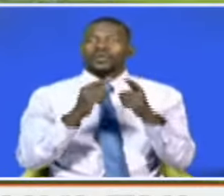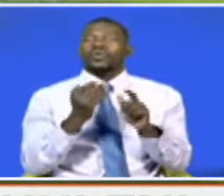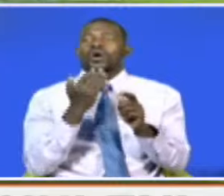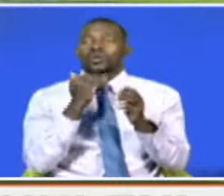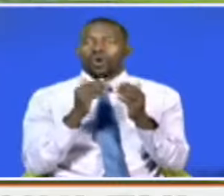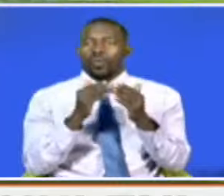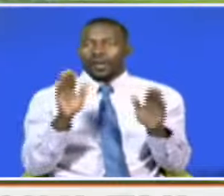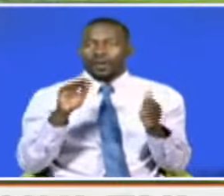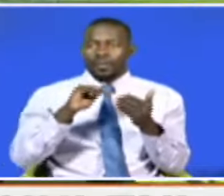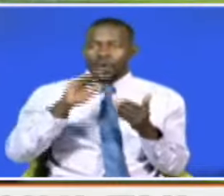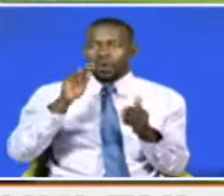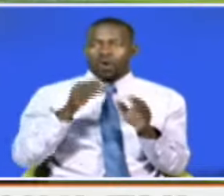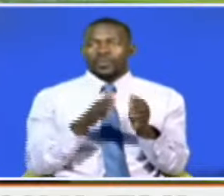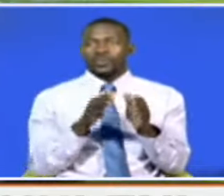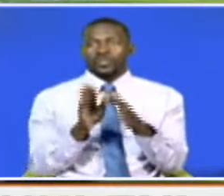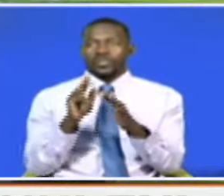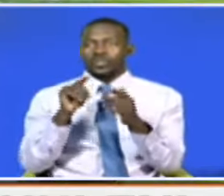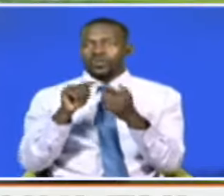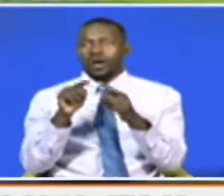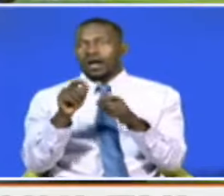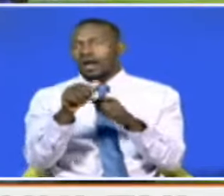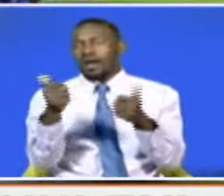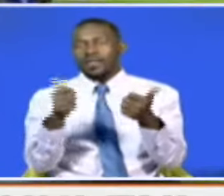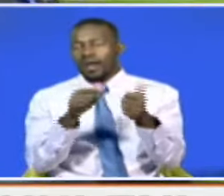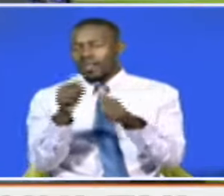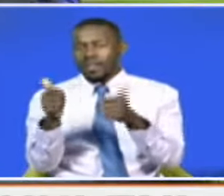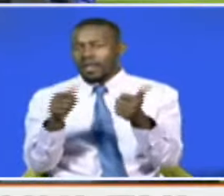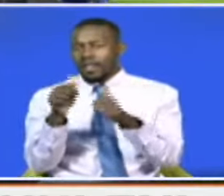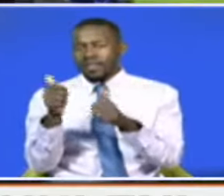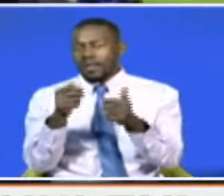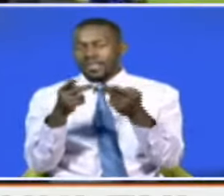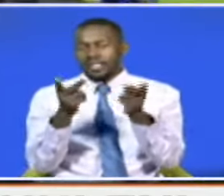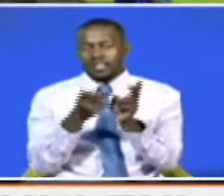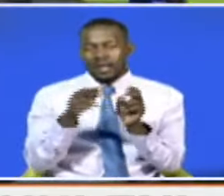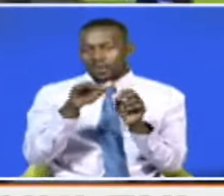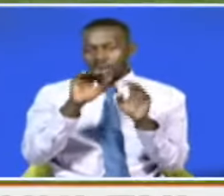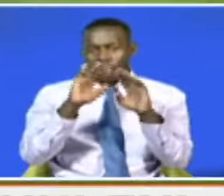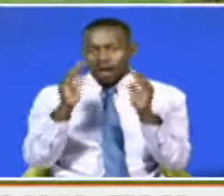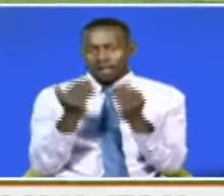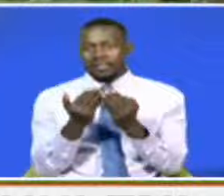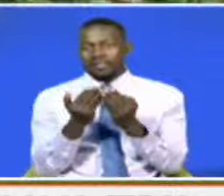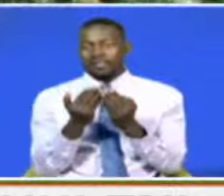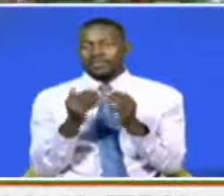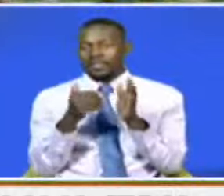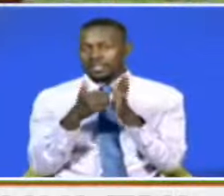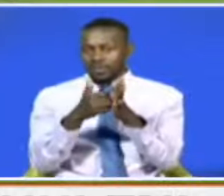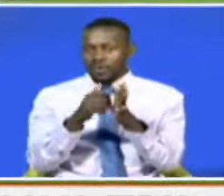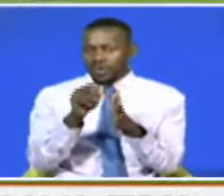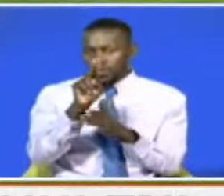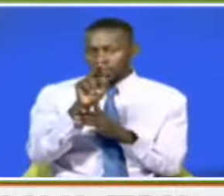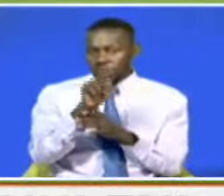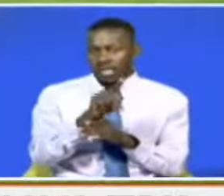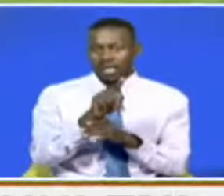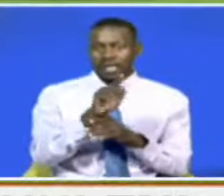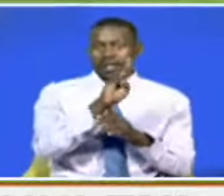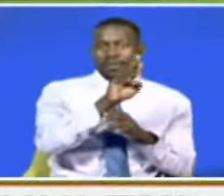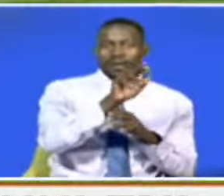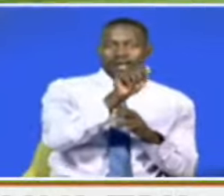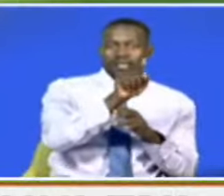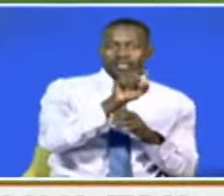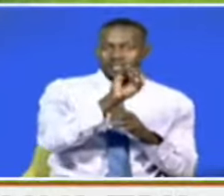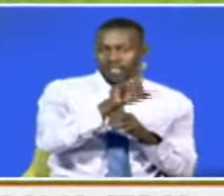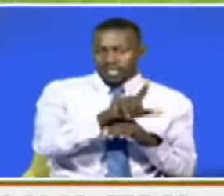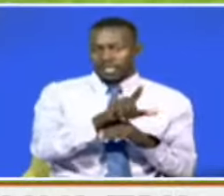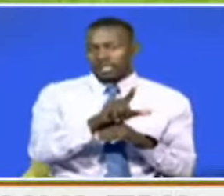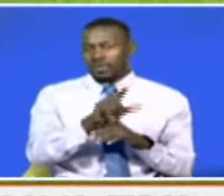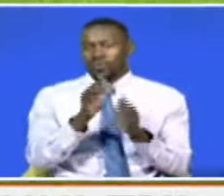up the opportunities to other parts of the world, including the UK, Brazil, Italy, England,